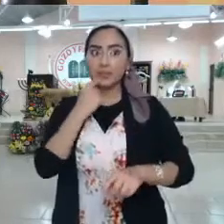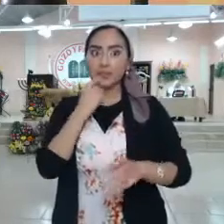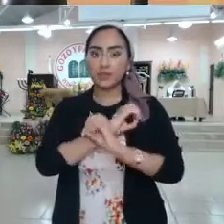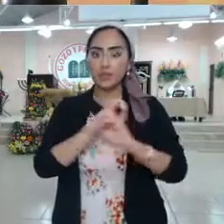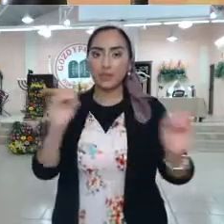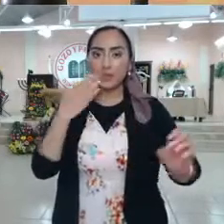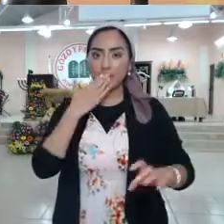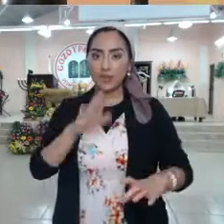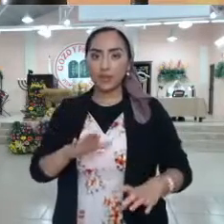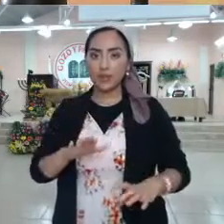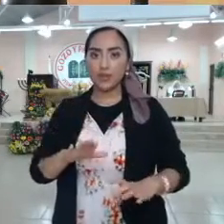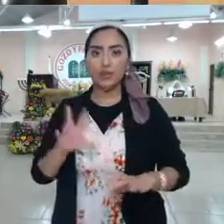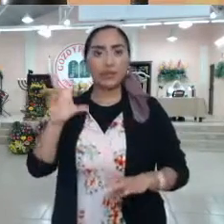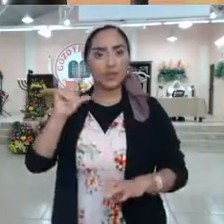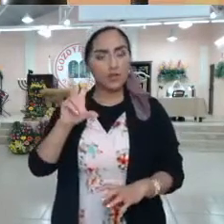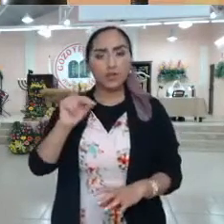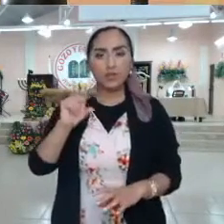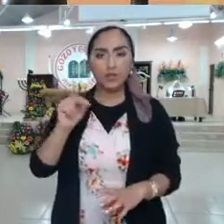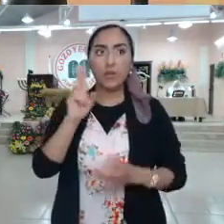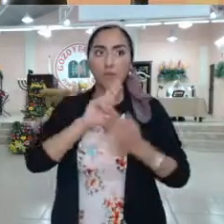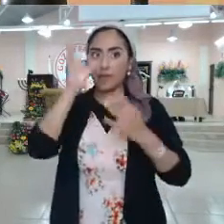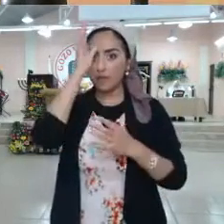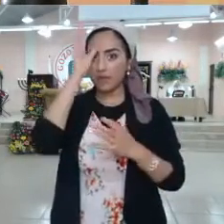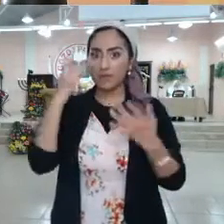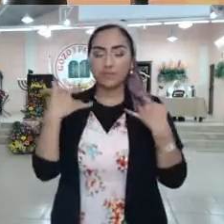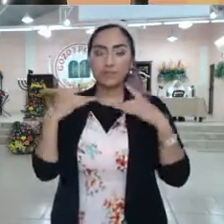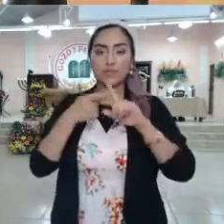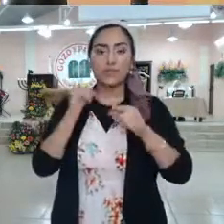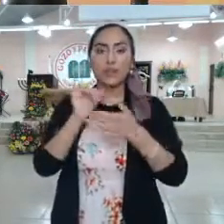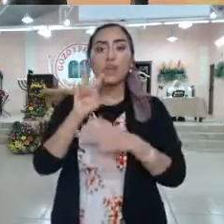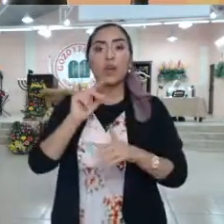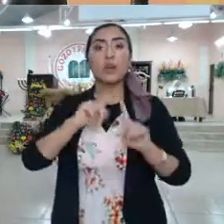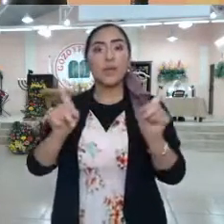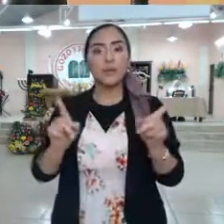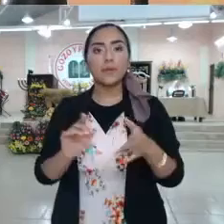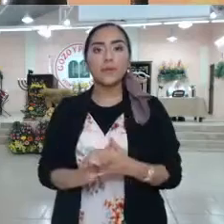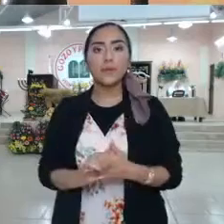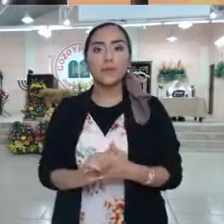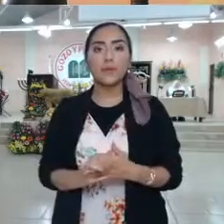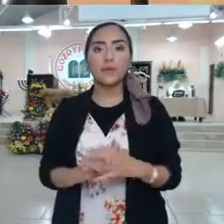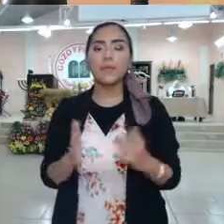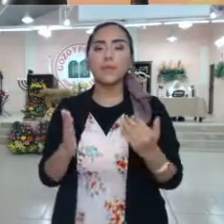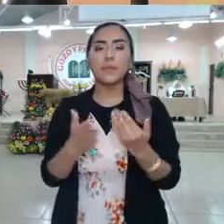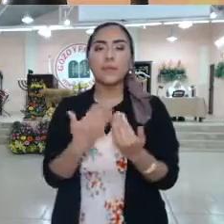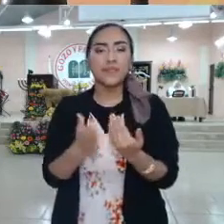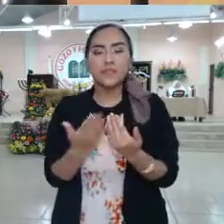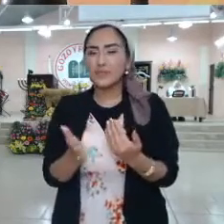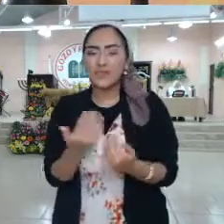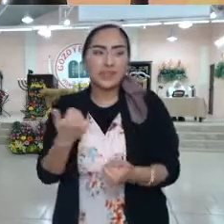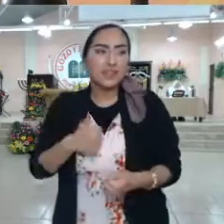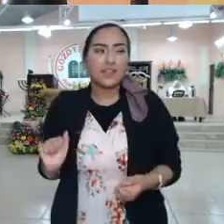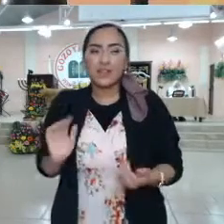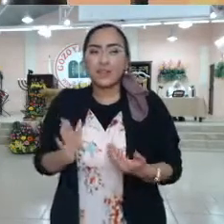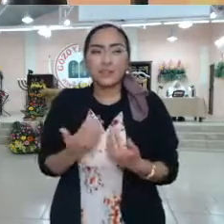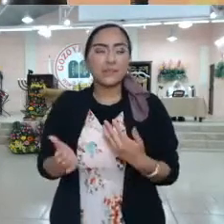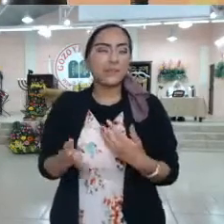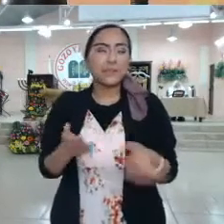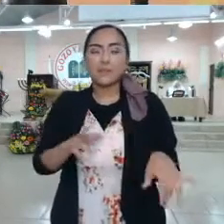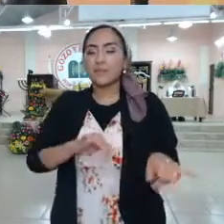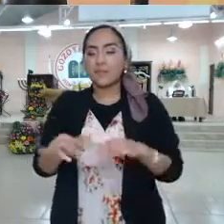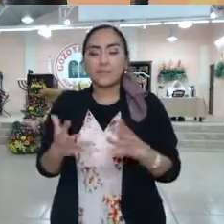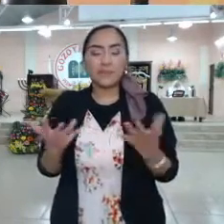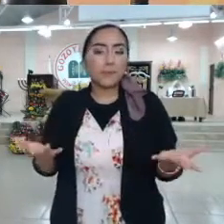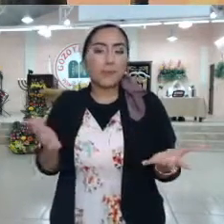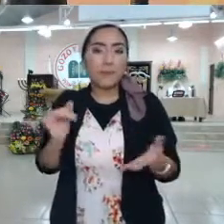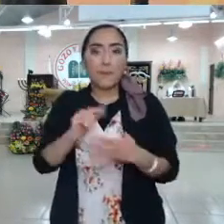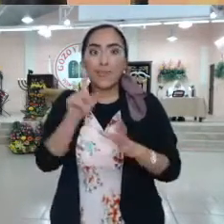not wishing you anything bad. No. May the Eternal Father free me for doing that. Something easy, something